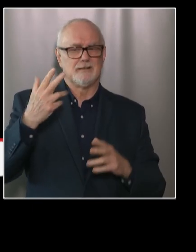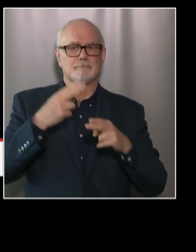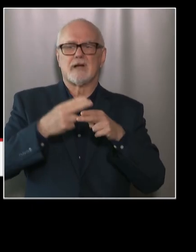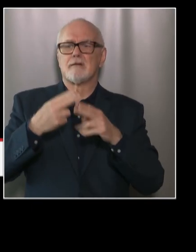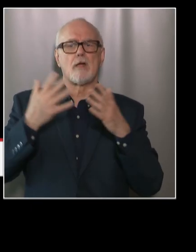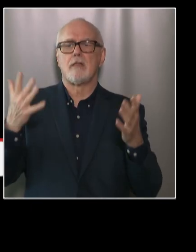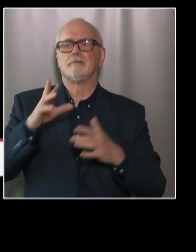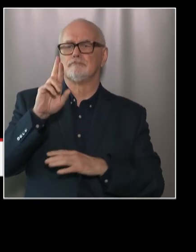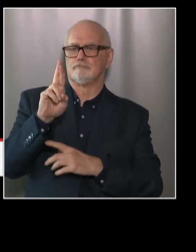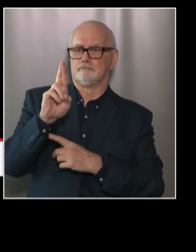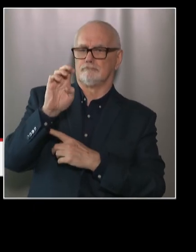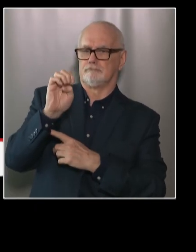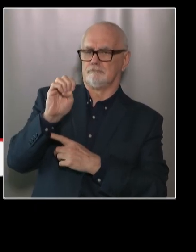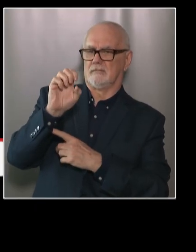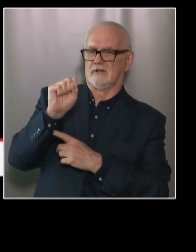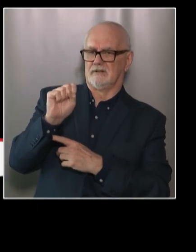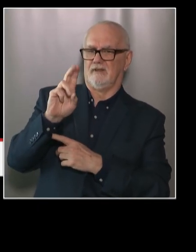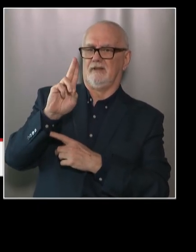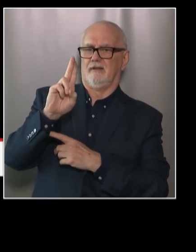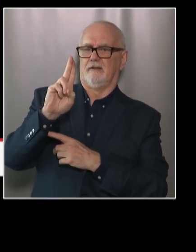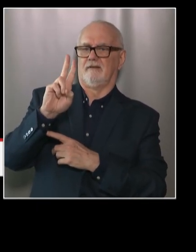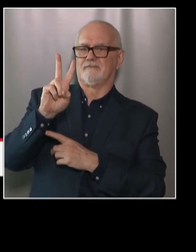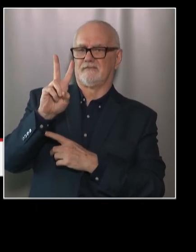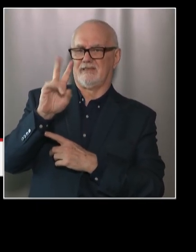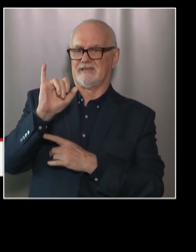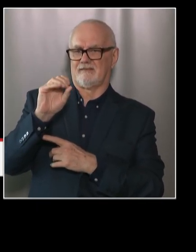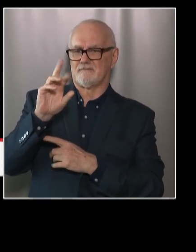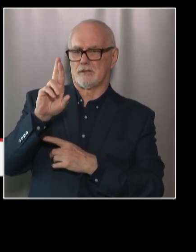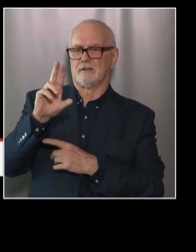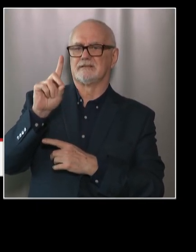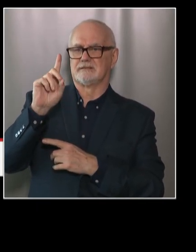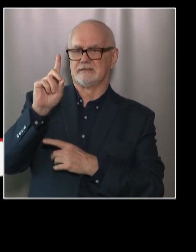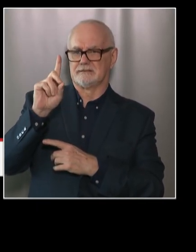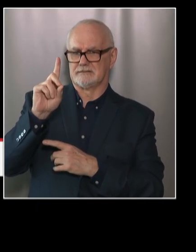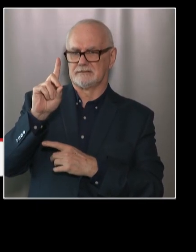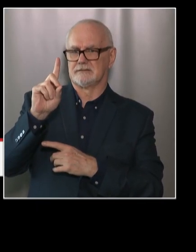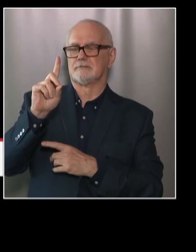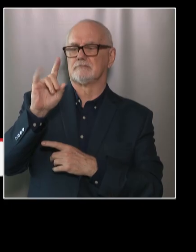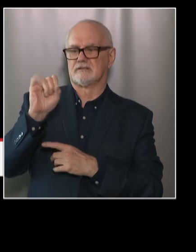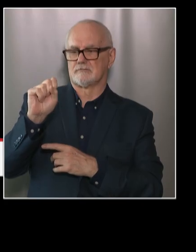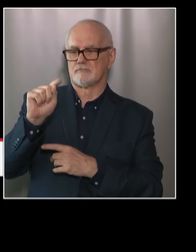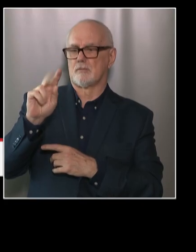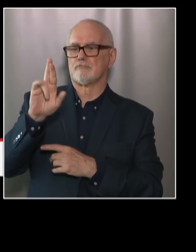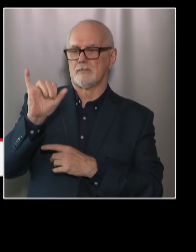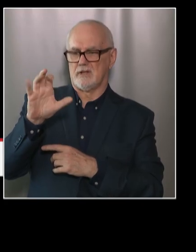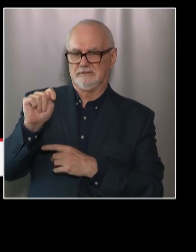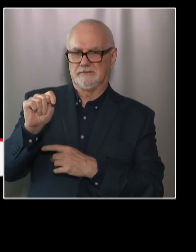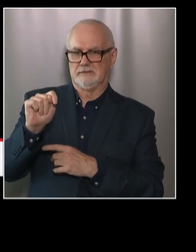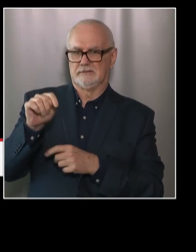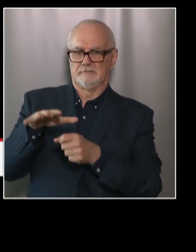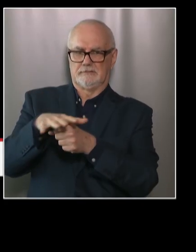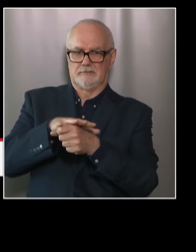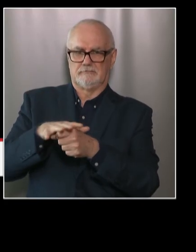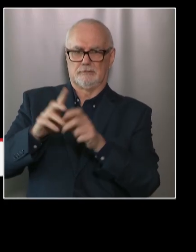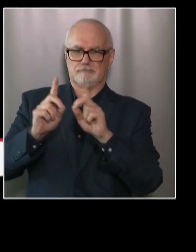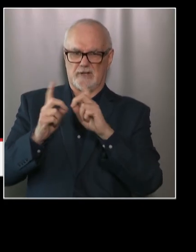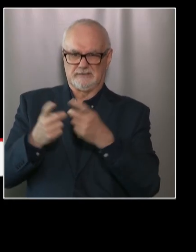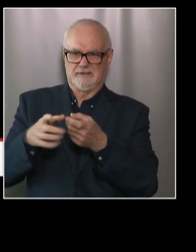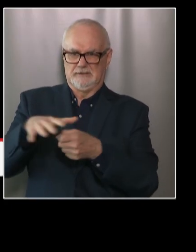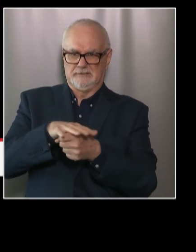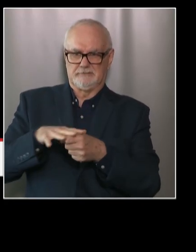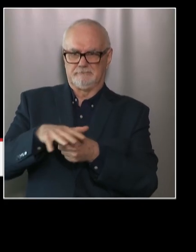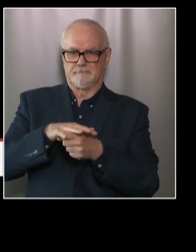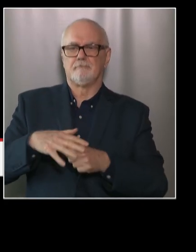Michigan Avenue in Ward 5. The district purchased this property in 1987, So when we talk about Mayor Bowser bringing things to